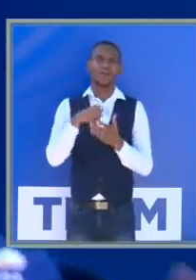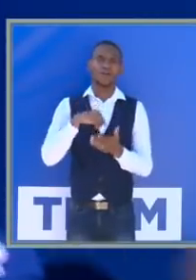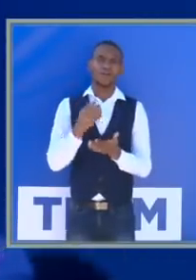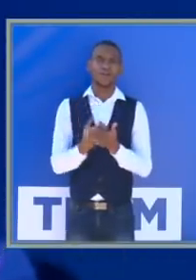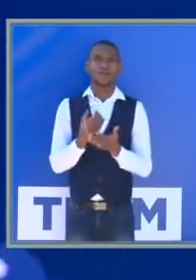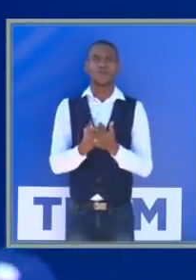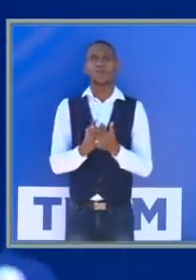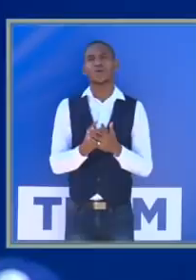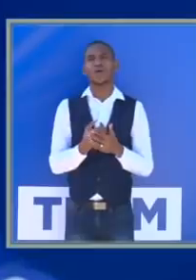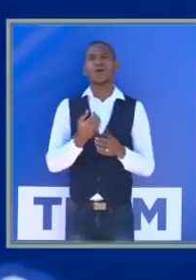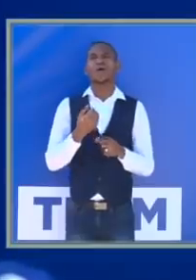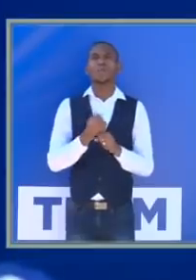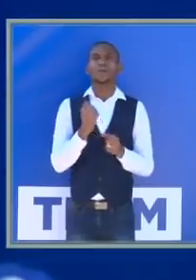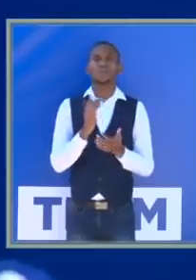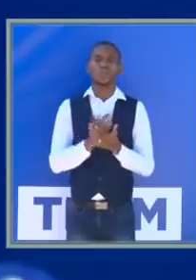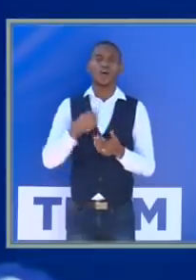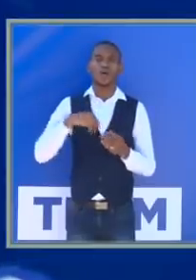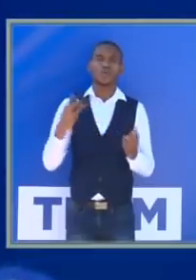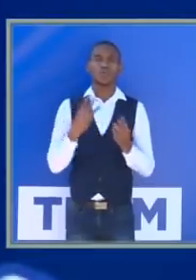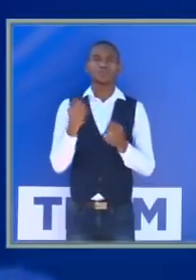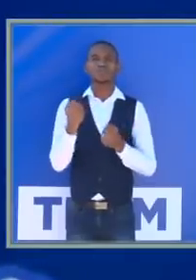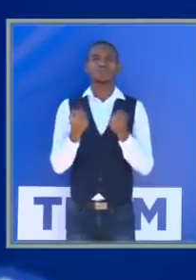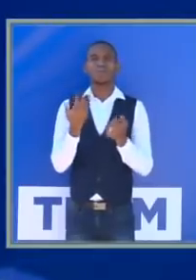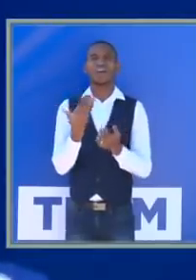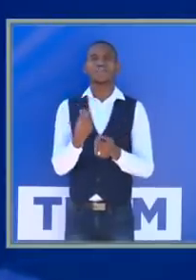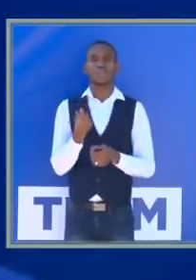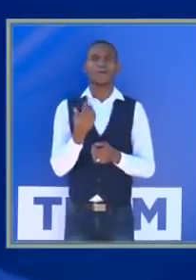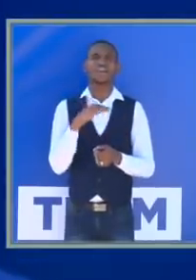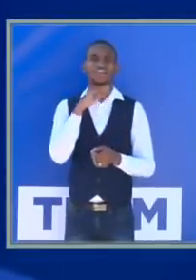make sure our people can drive around knowing they've got money to spend.